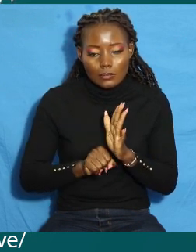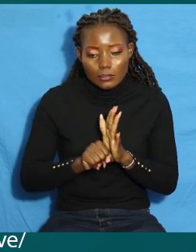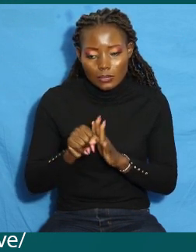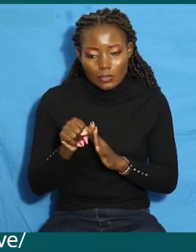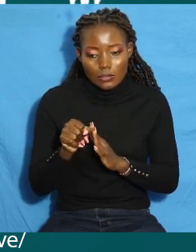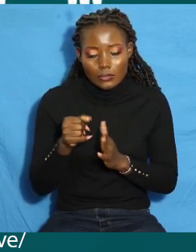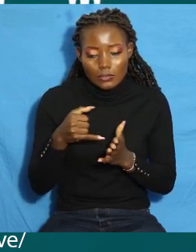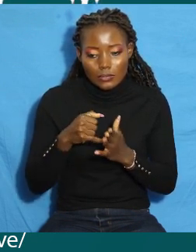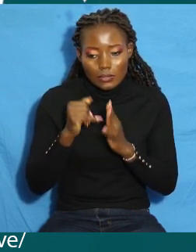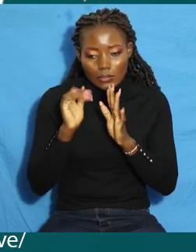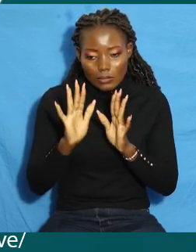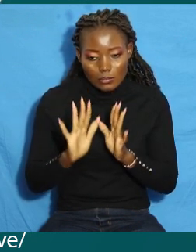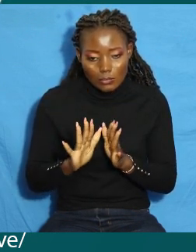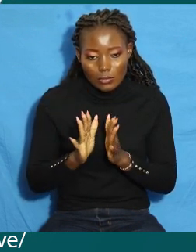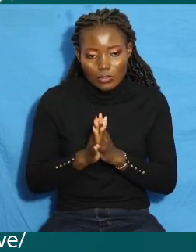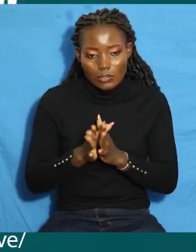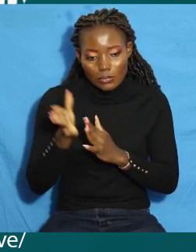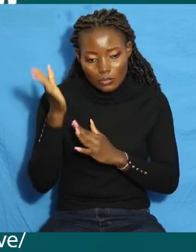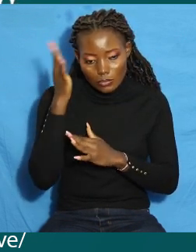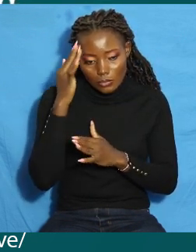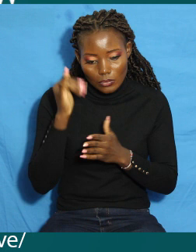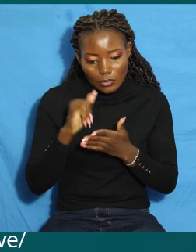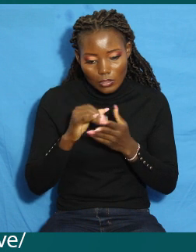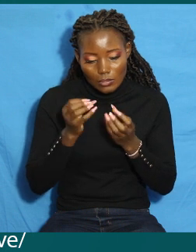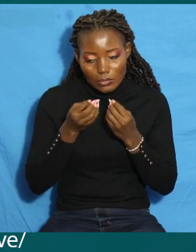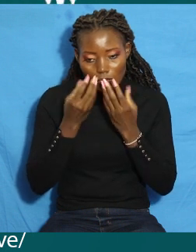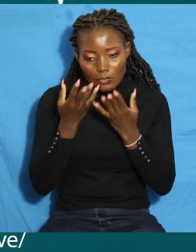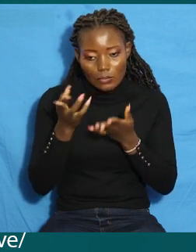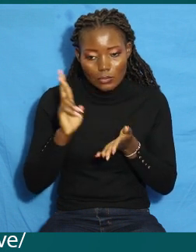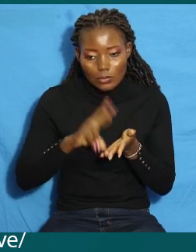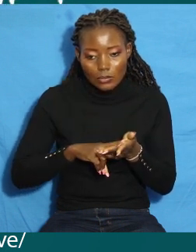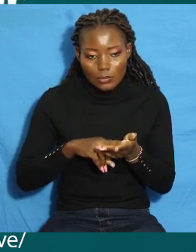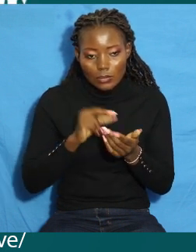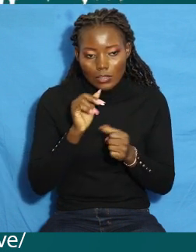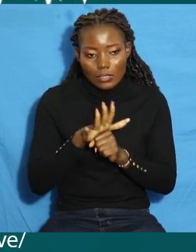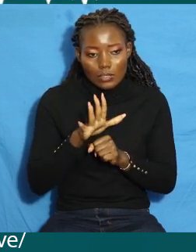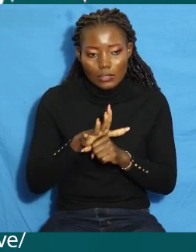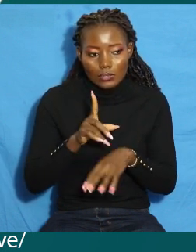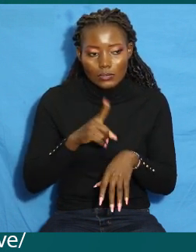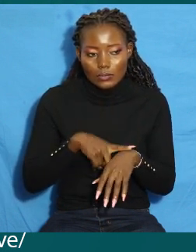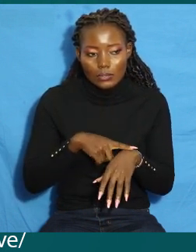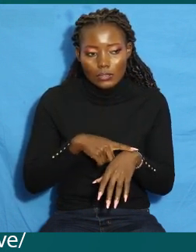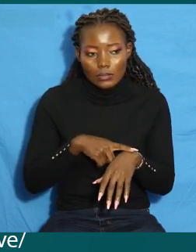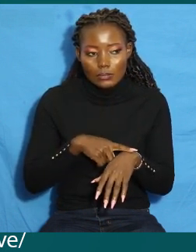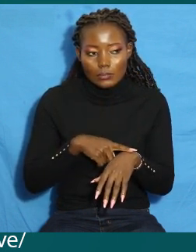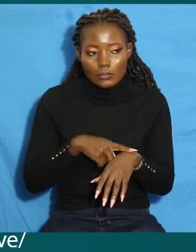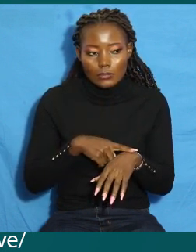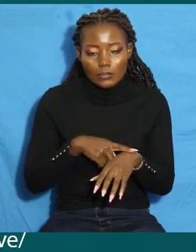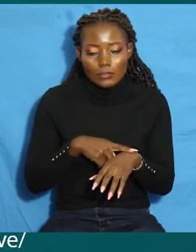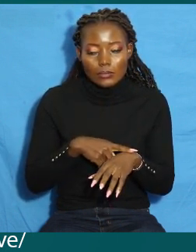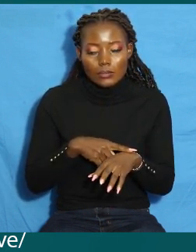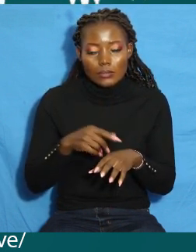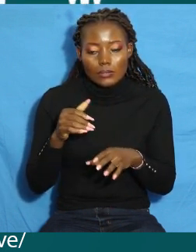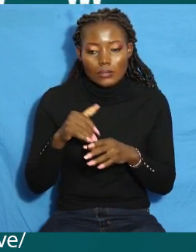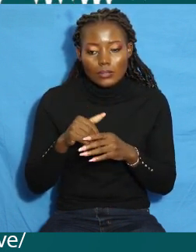It's important we take note that information repeated so many times gets stored in our subconscious mind